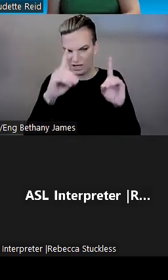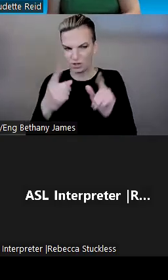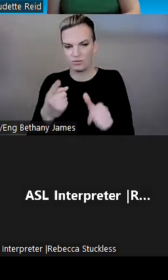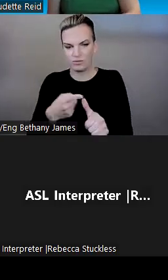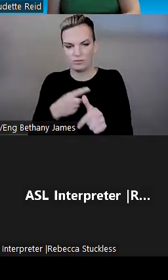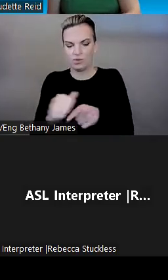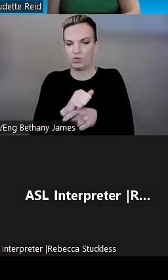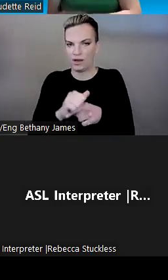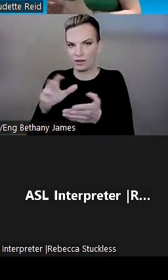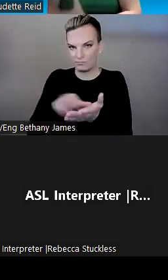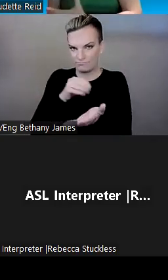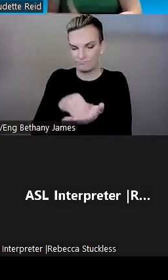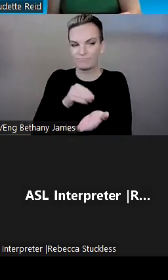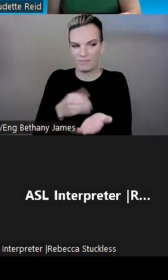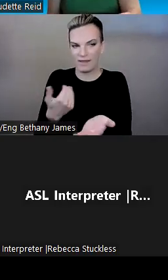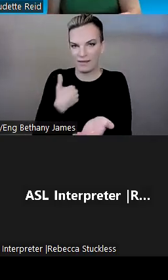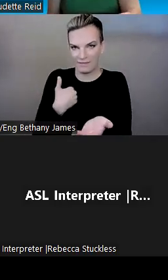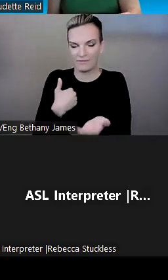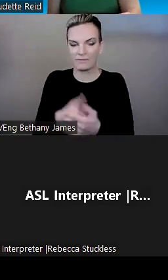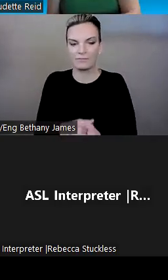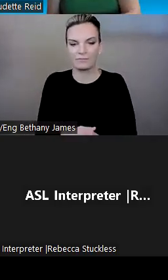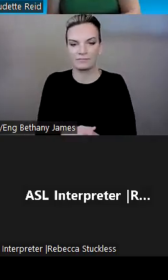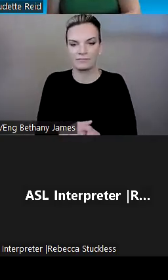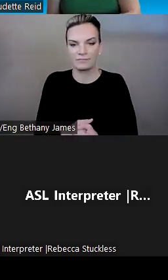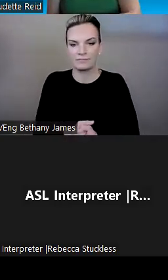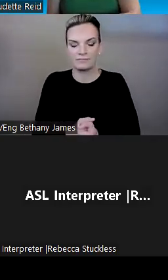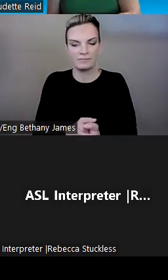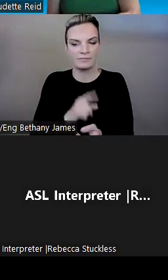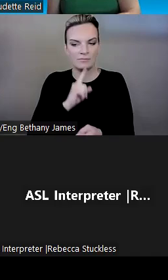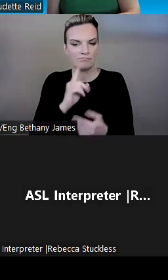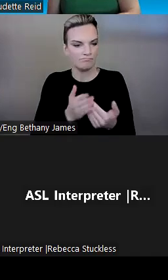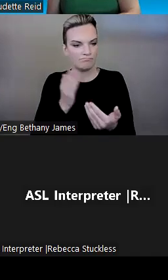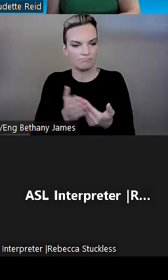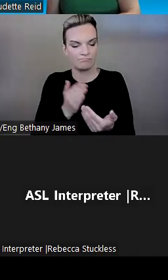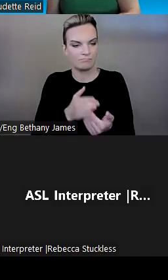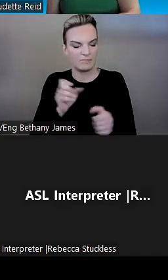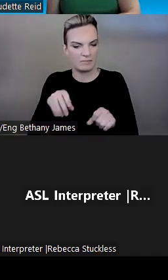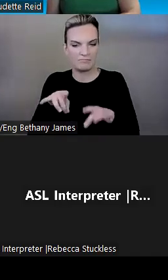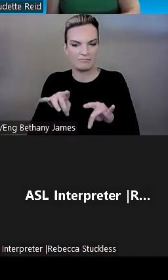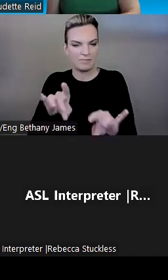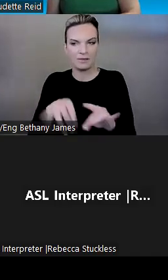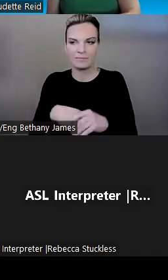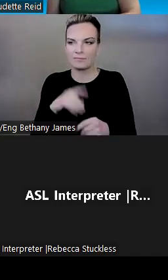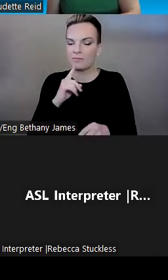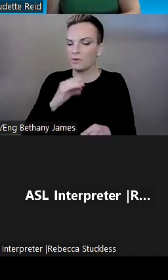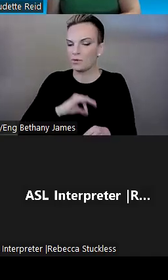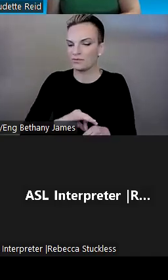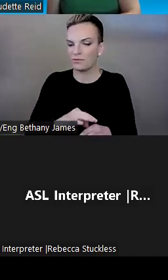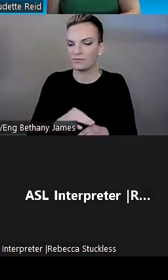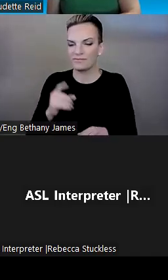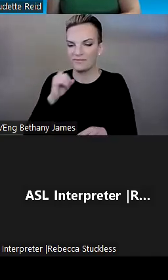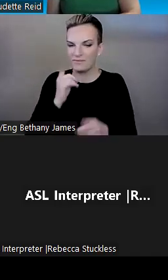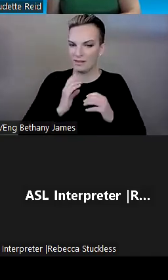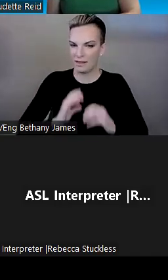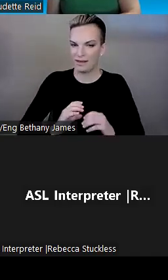how to use the ins and outs very quickly. And it can be a really useful thing for some of our clients